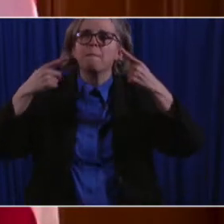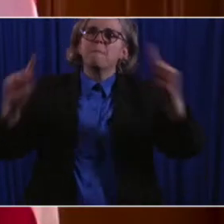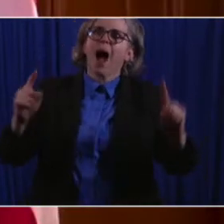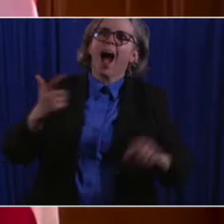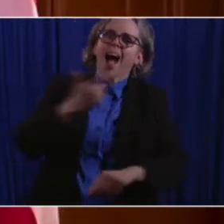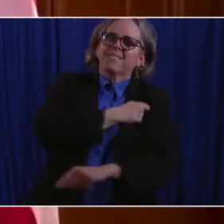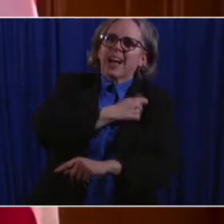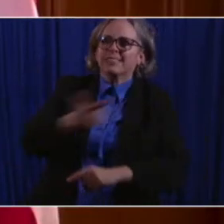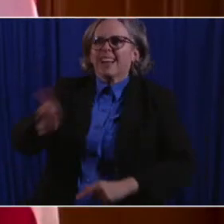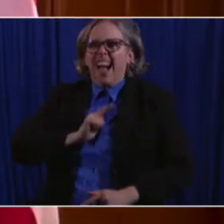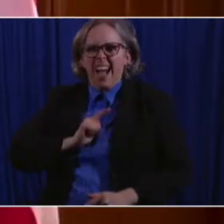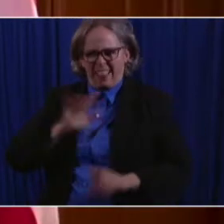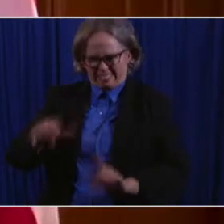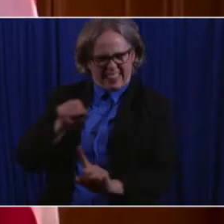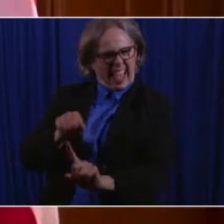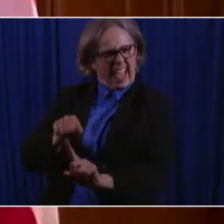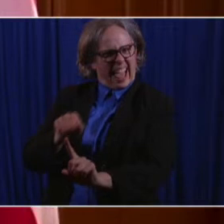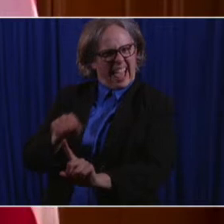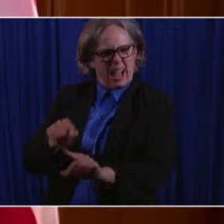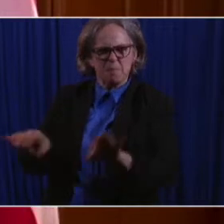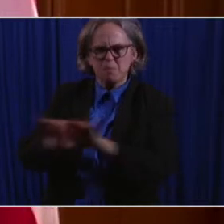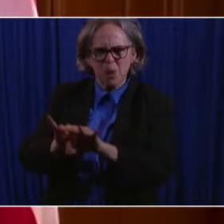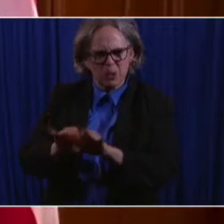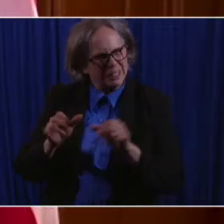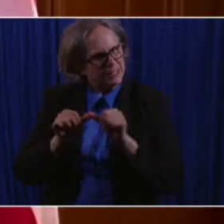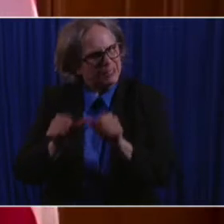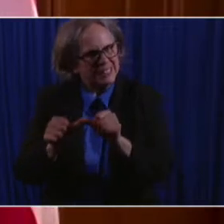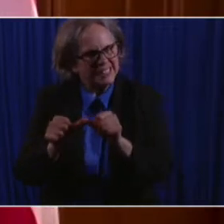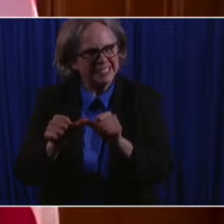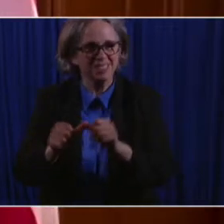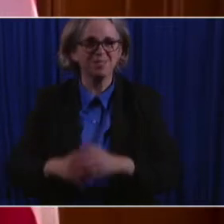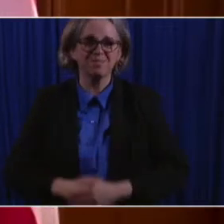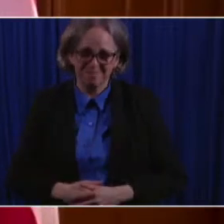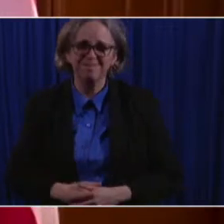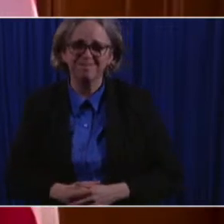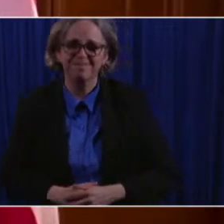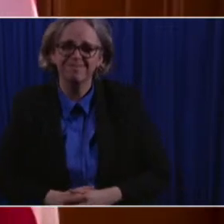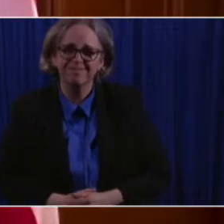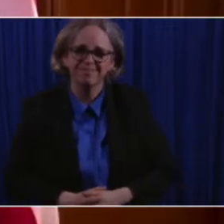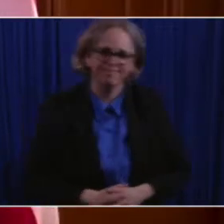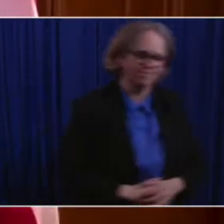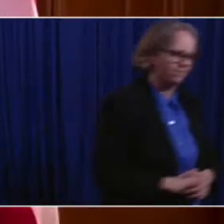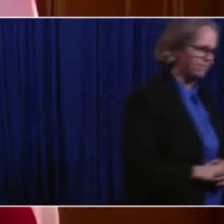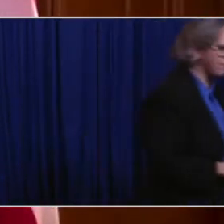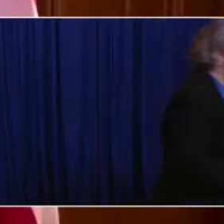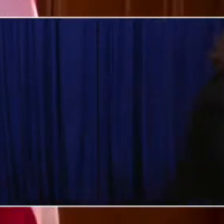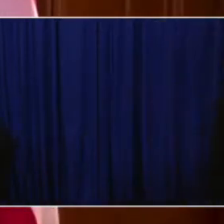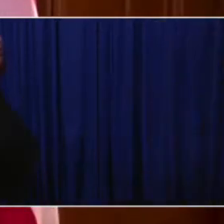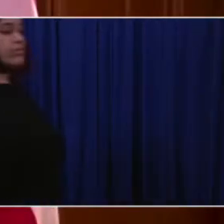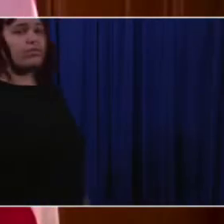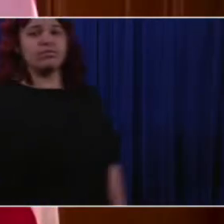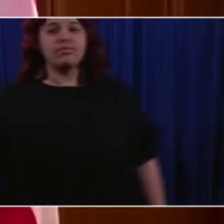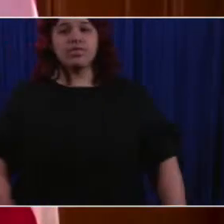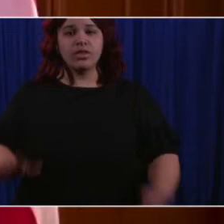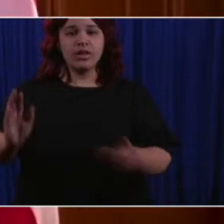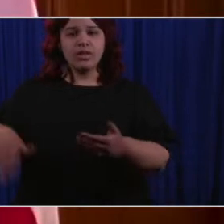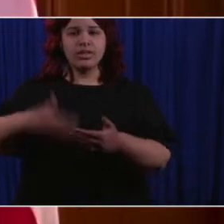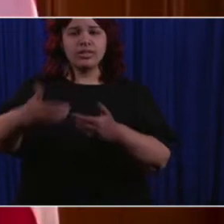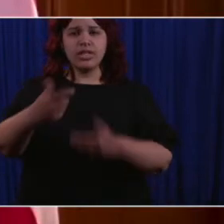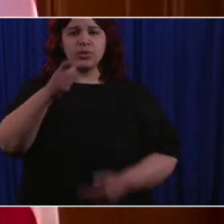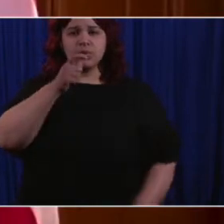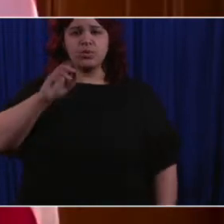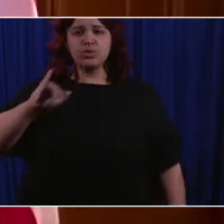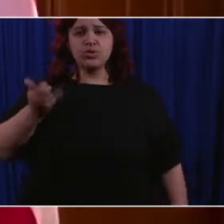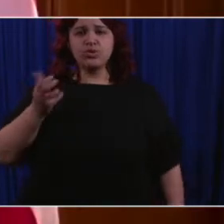to the ground, and let's move on. Governor, next question is from John London at WLWT in Cincinnati.